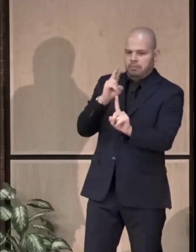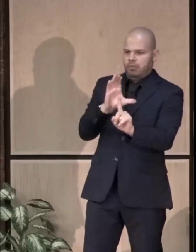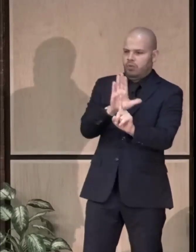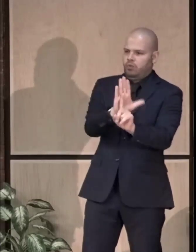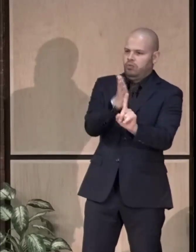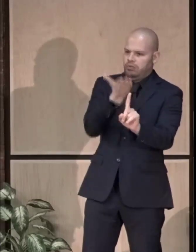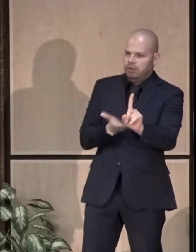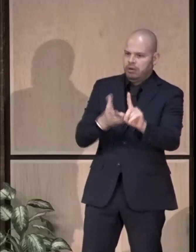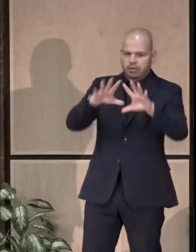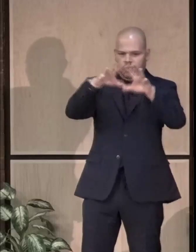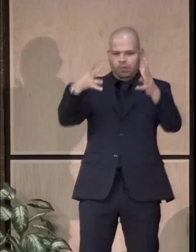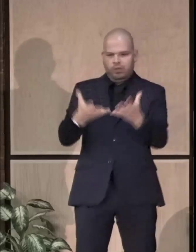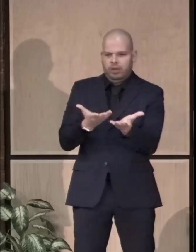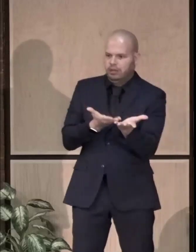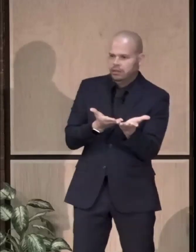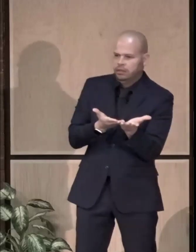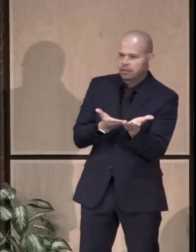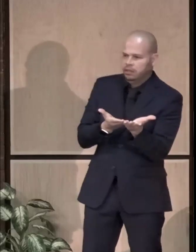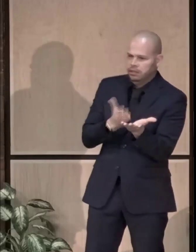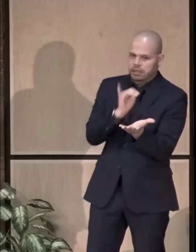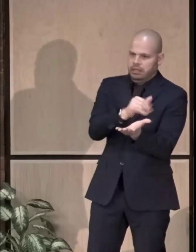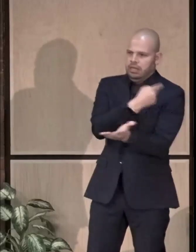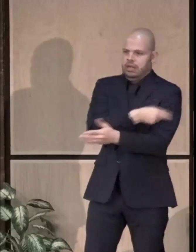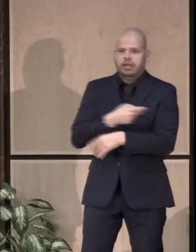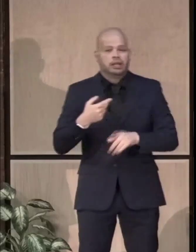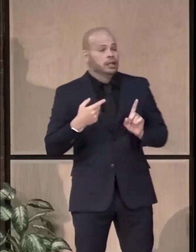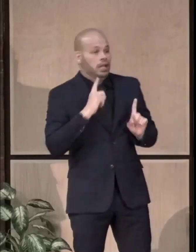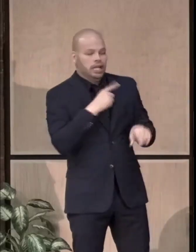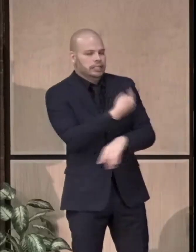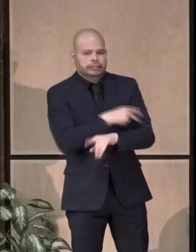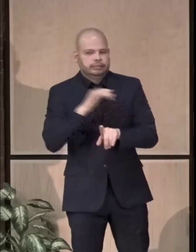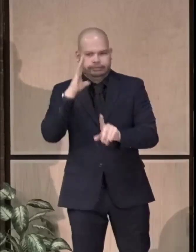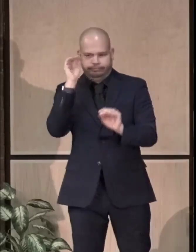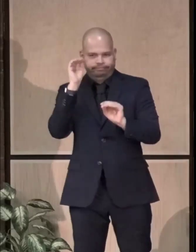Winds, I cannot recall anything that I learned from them. Okay.